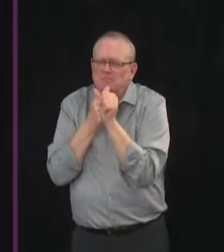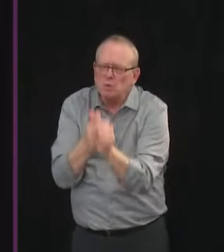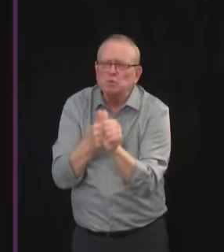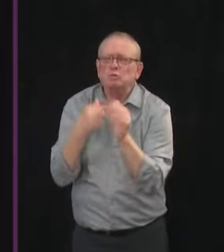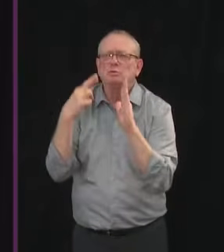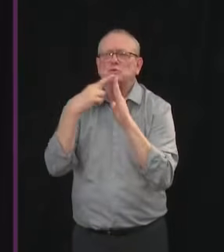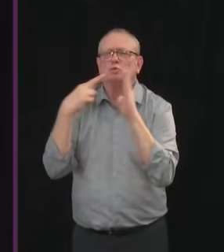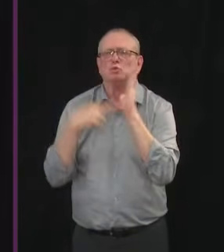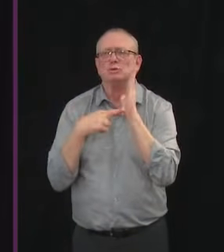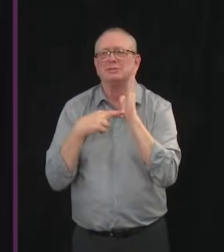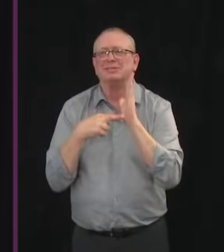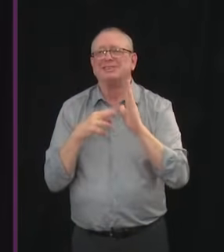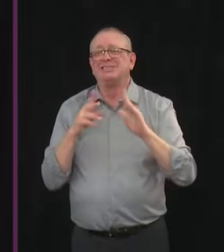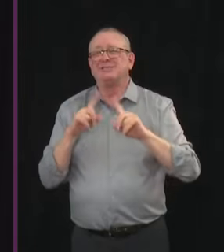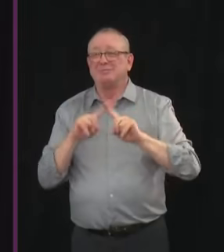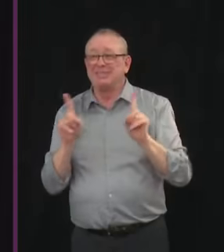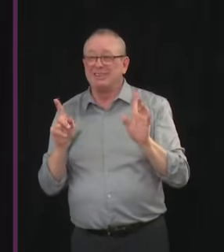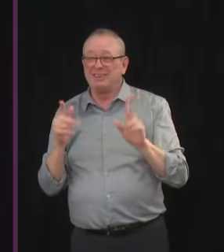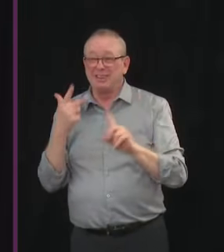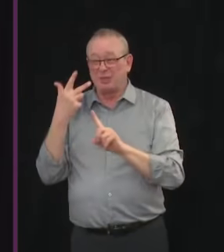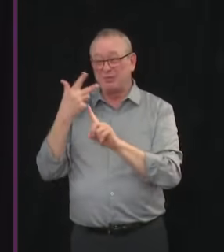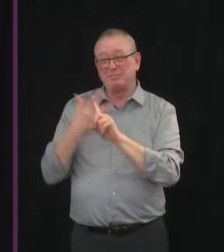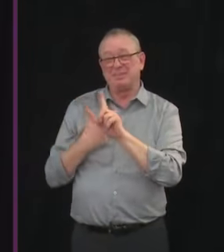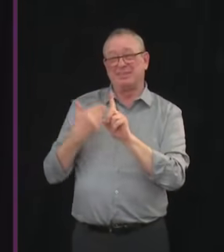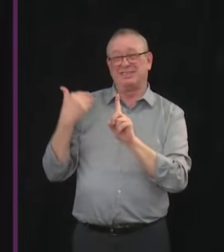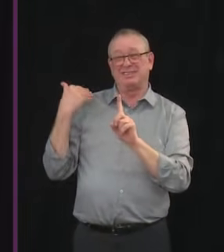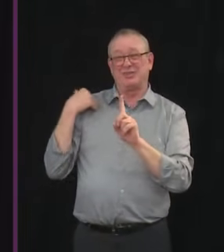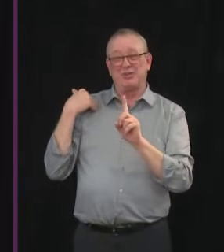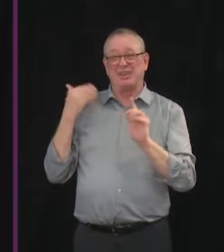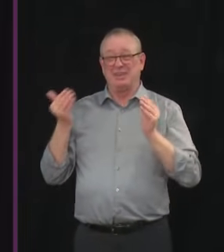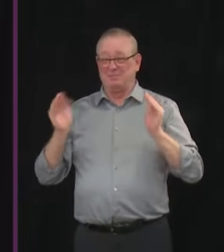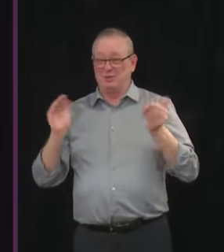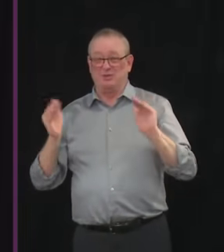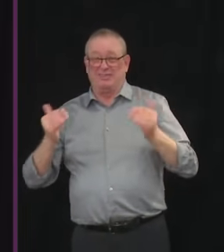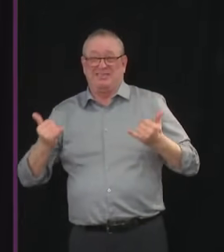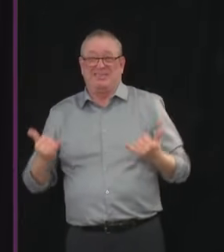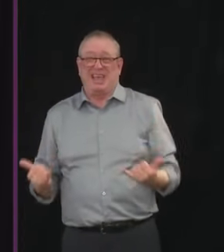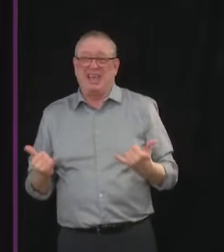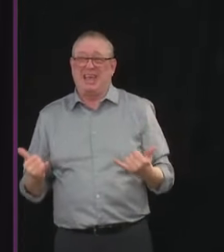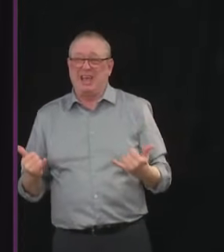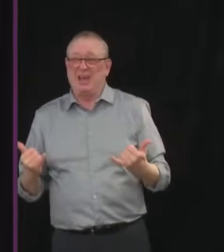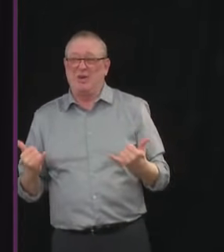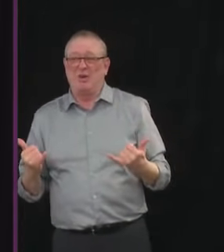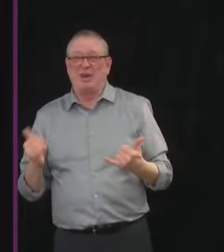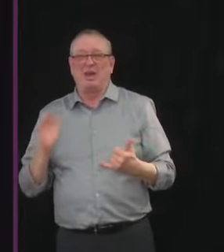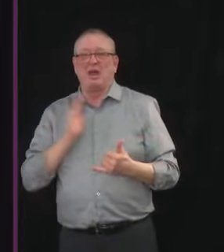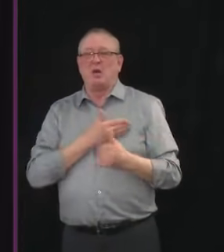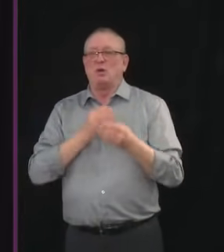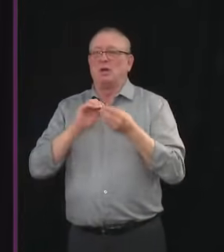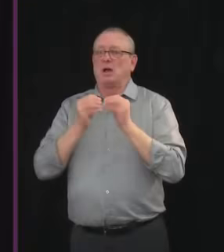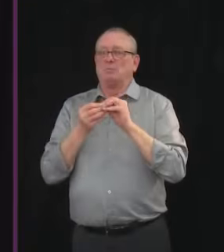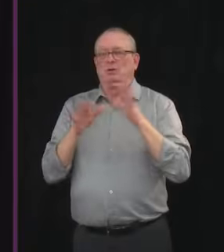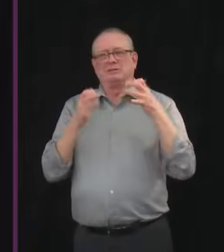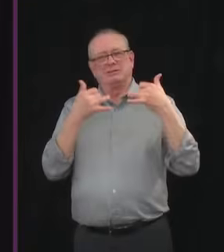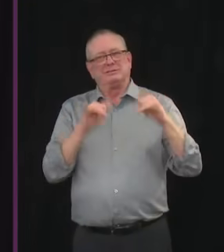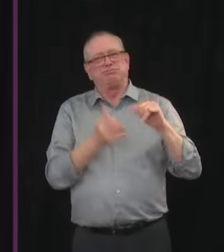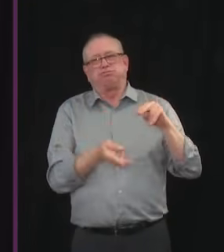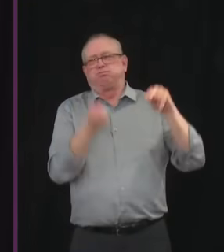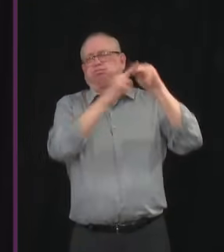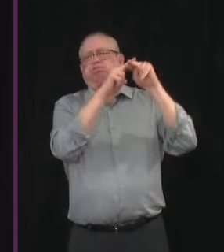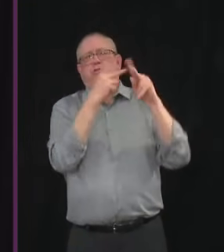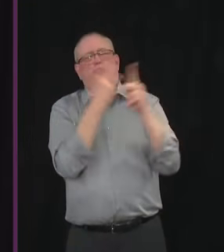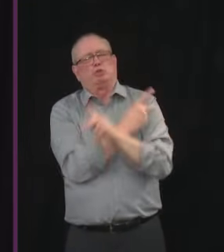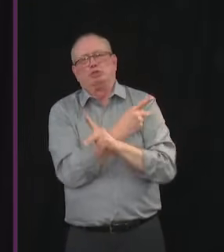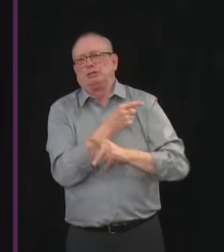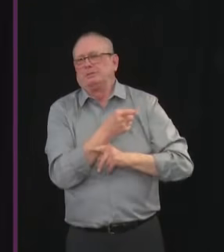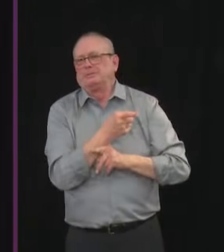3 months ago. Today is January 18th. Just 3 months ago, on October 18th, our active case